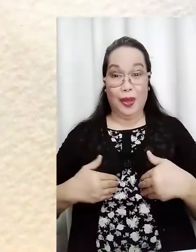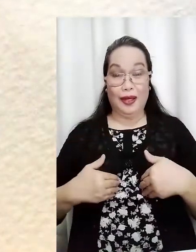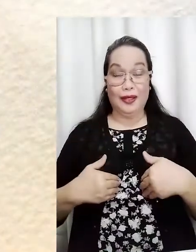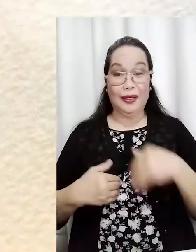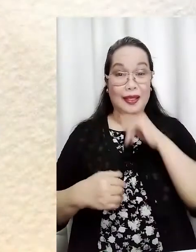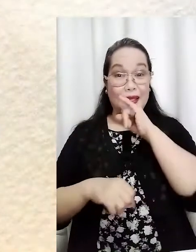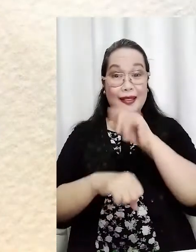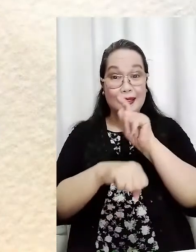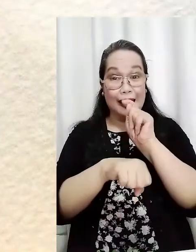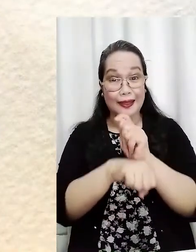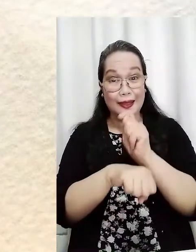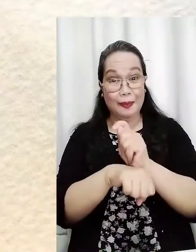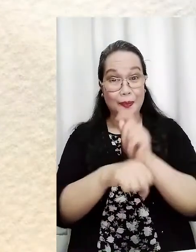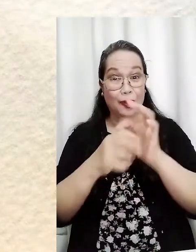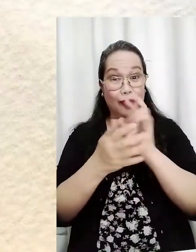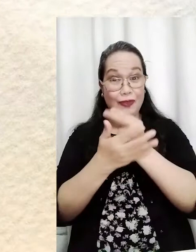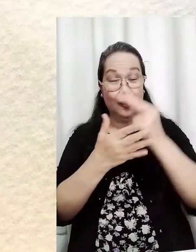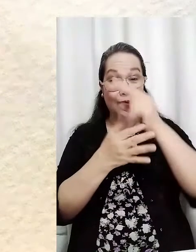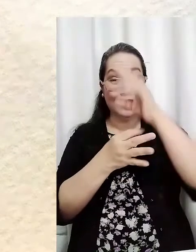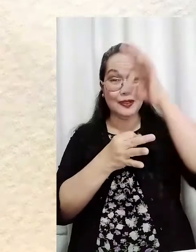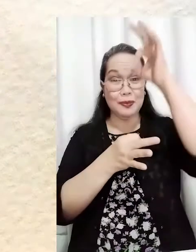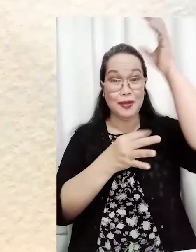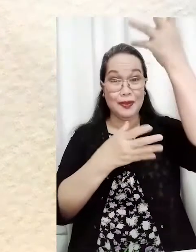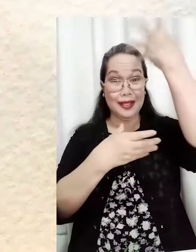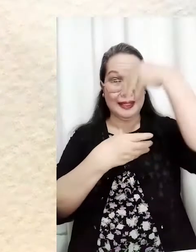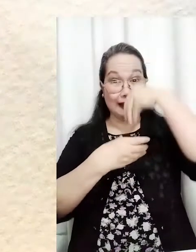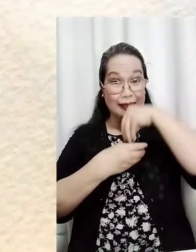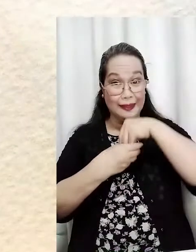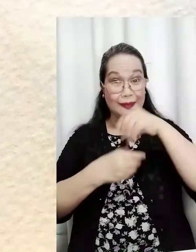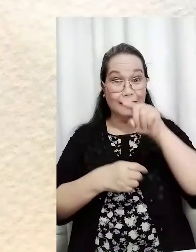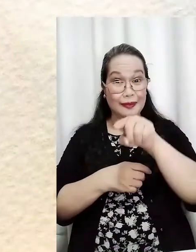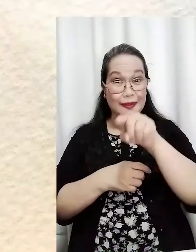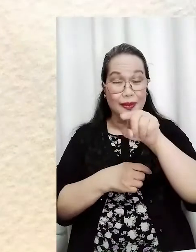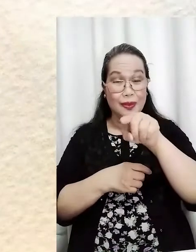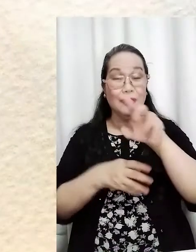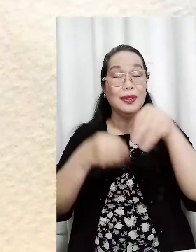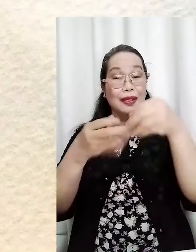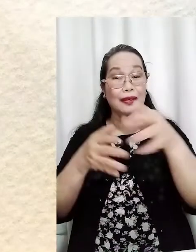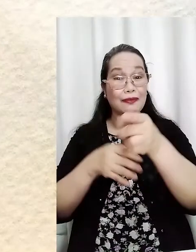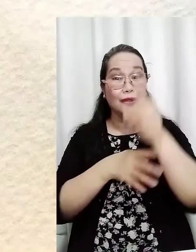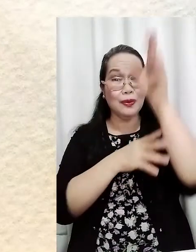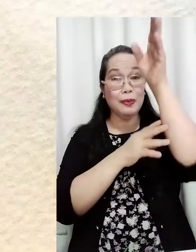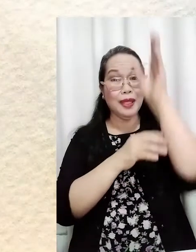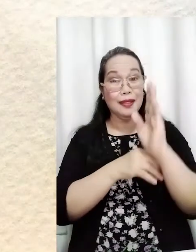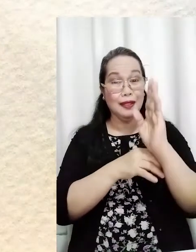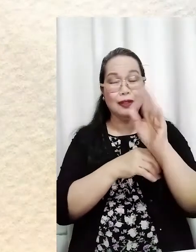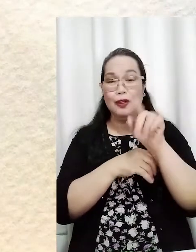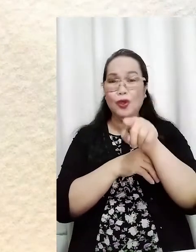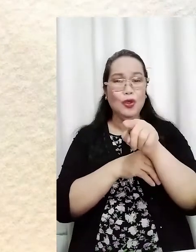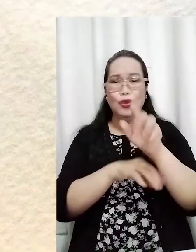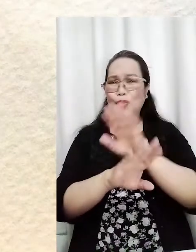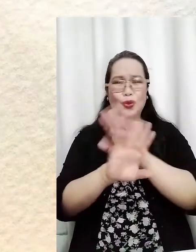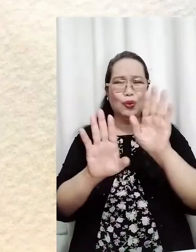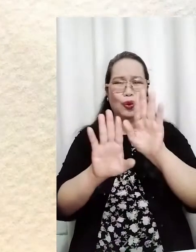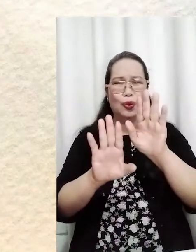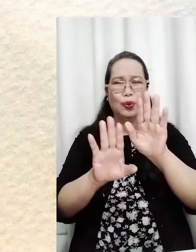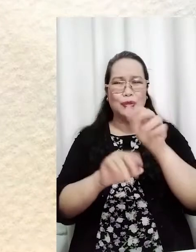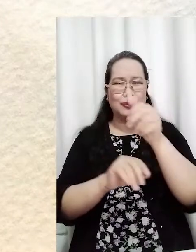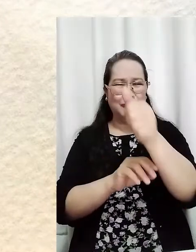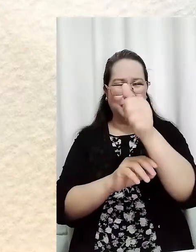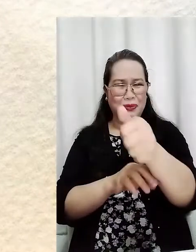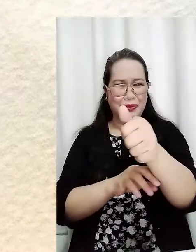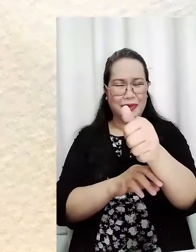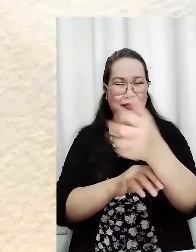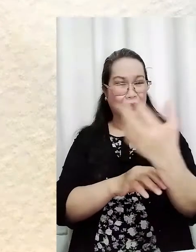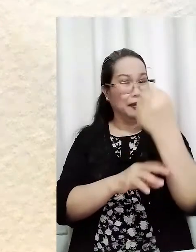the Holy Spirit who lives in you and was given to you by God? You do not belong to yourself. He is